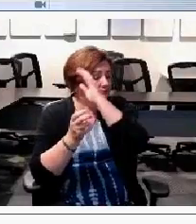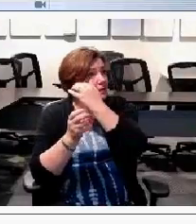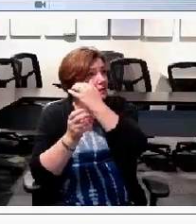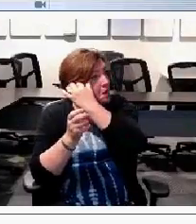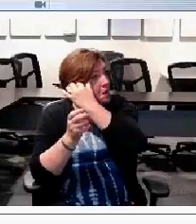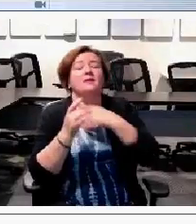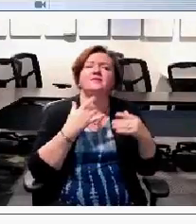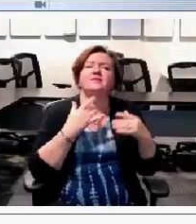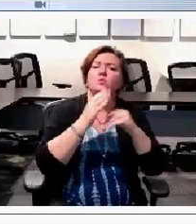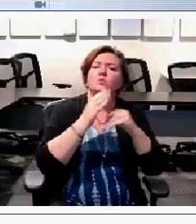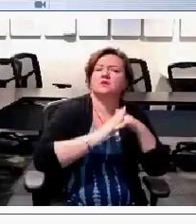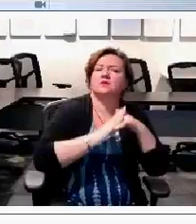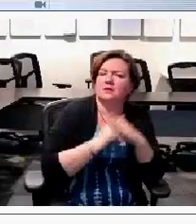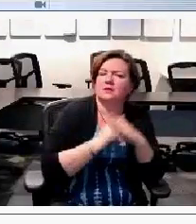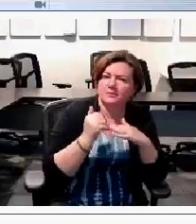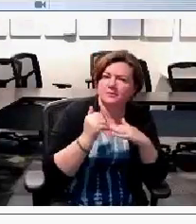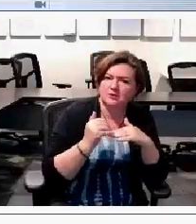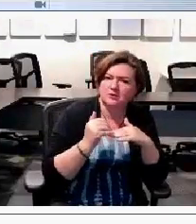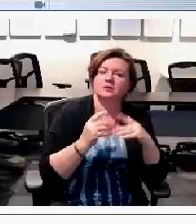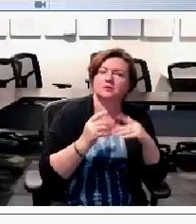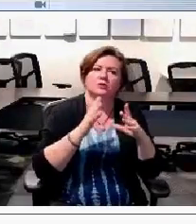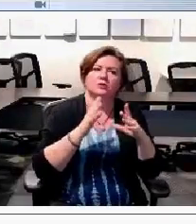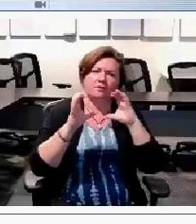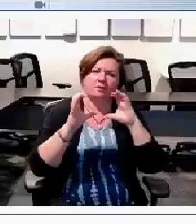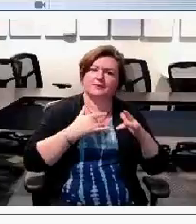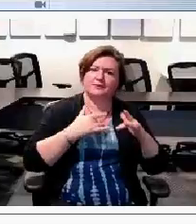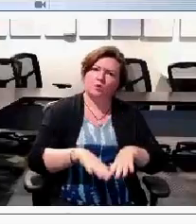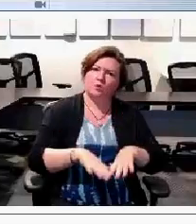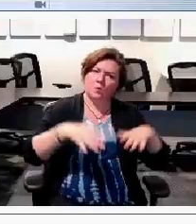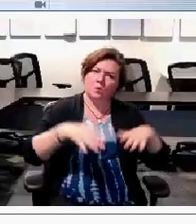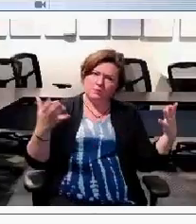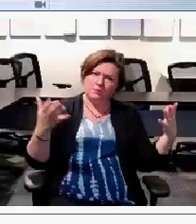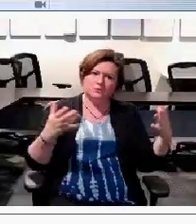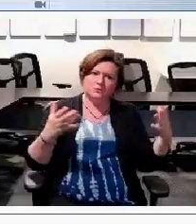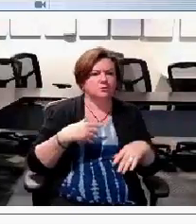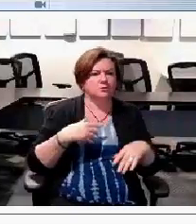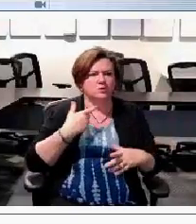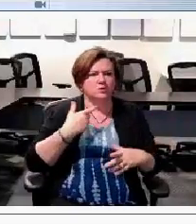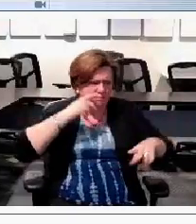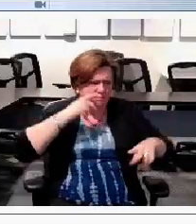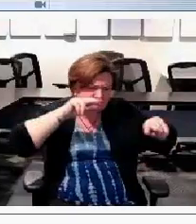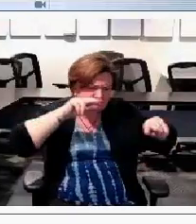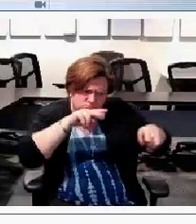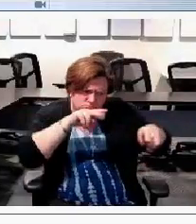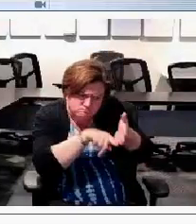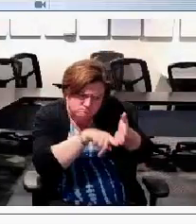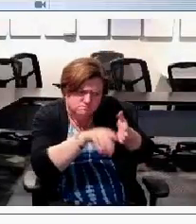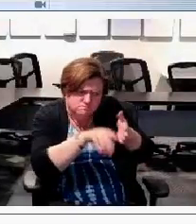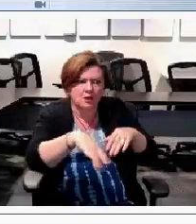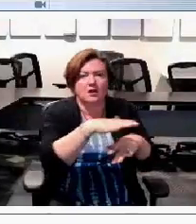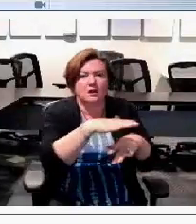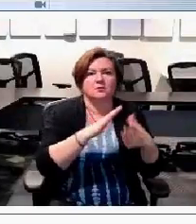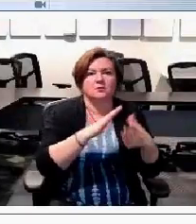comfortable. The patient is more open. We don't want anybody to feel like we're scrutinizing